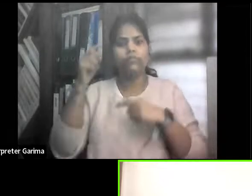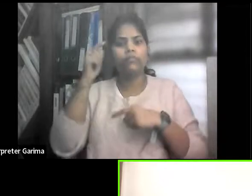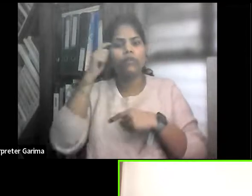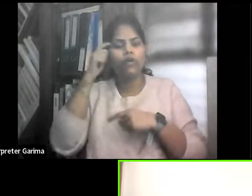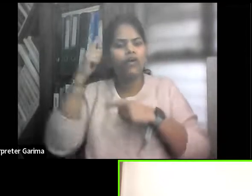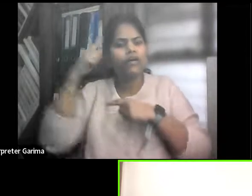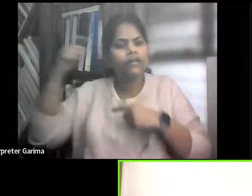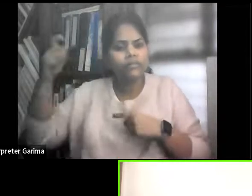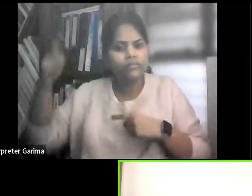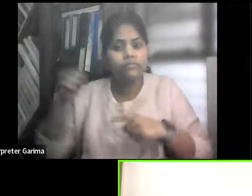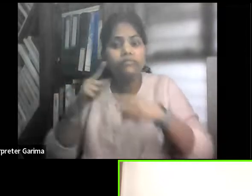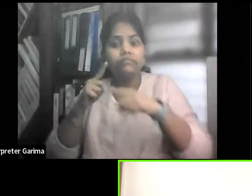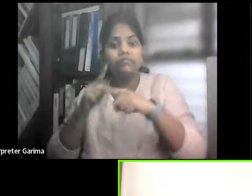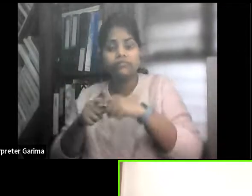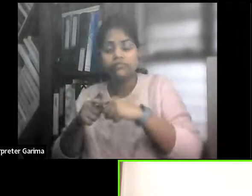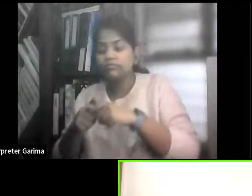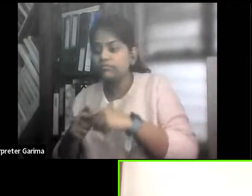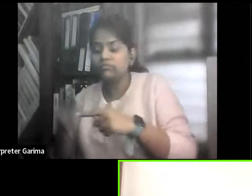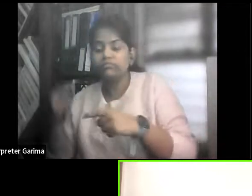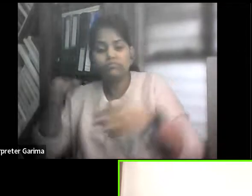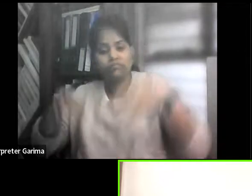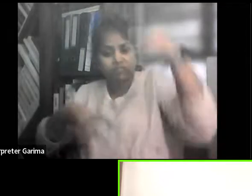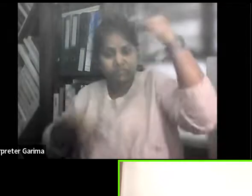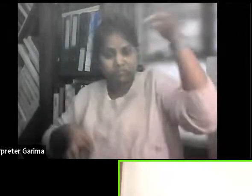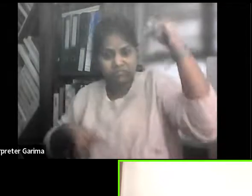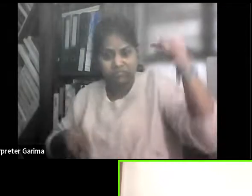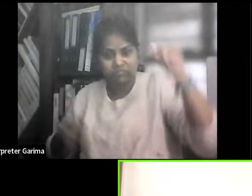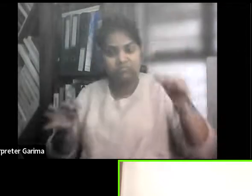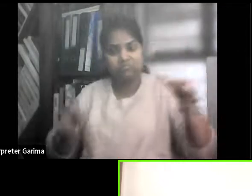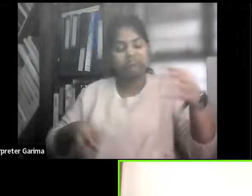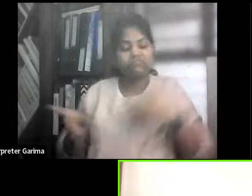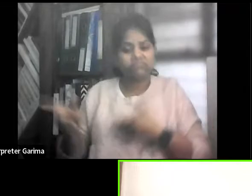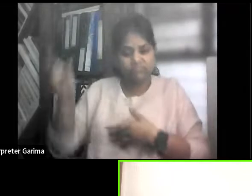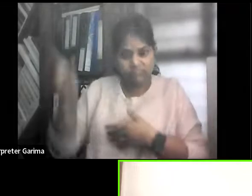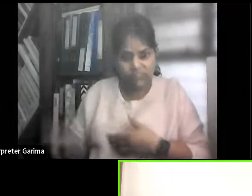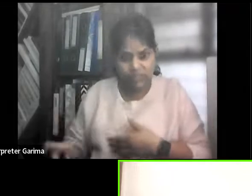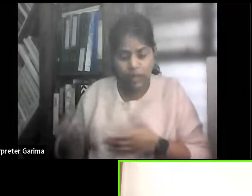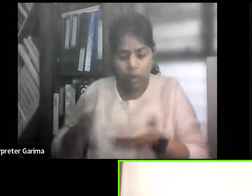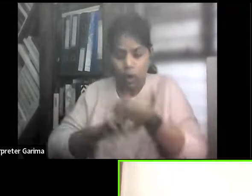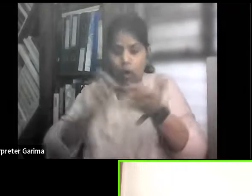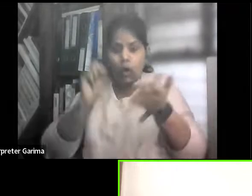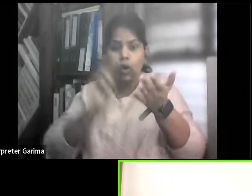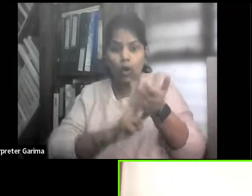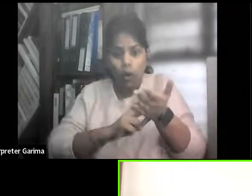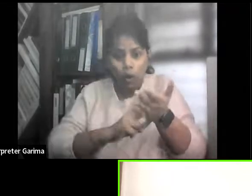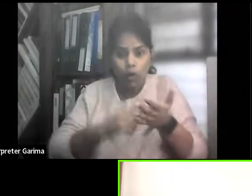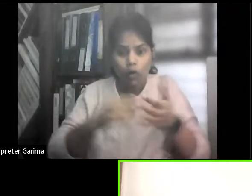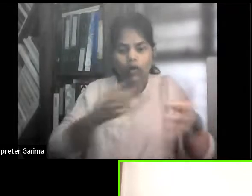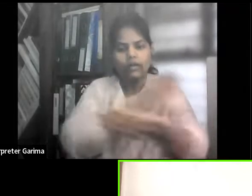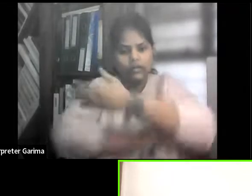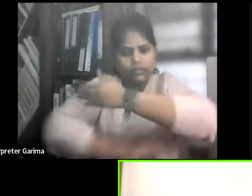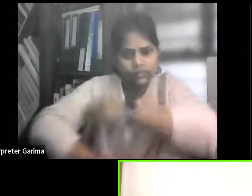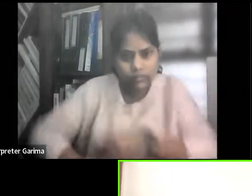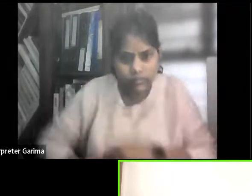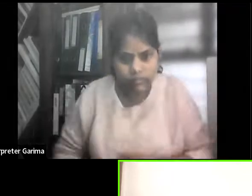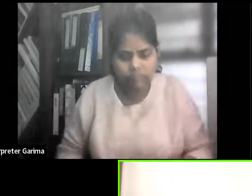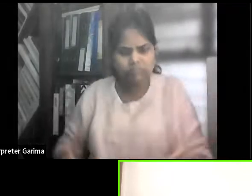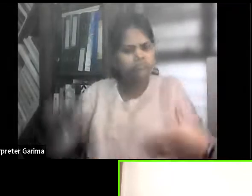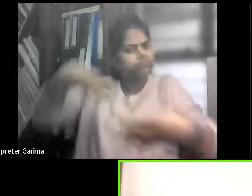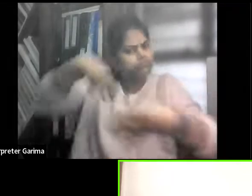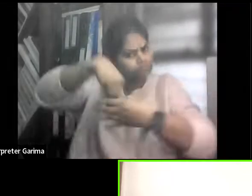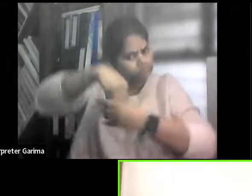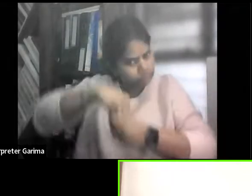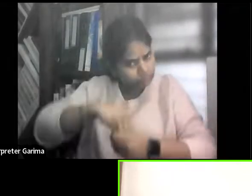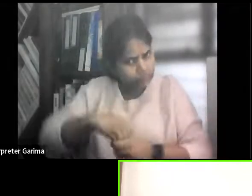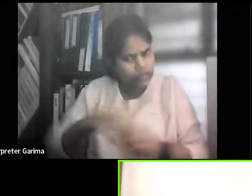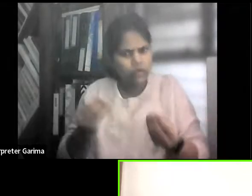dancers. Although body memory is both a natural and a conscious effort that non-disabled dancers also engage with, in most cases, much contribution is